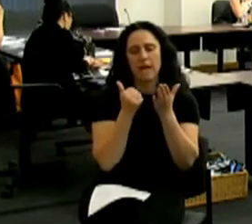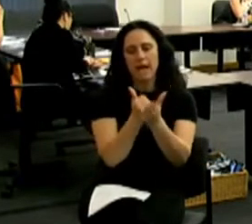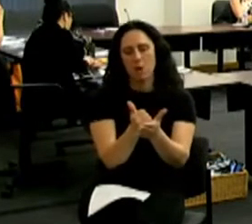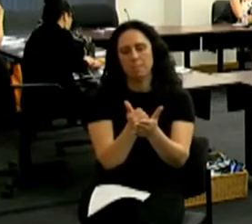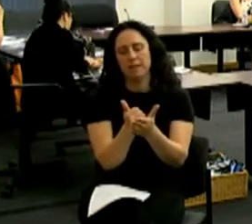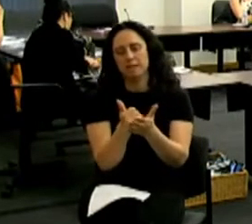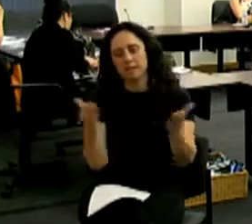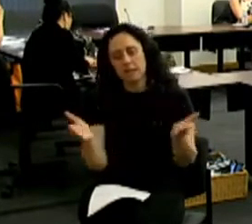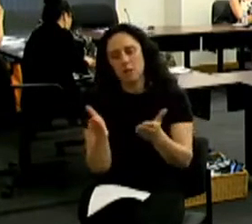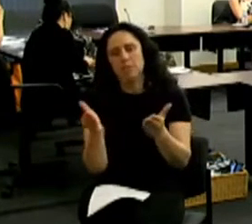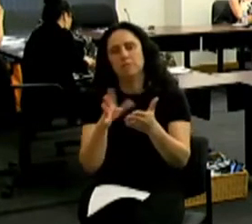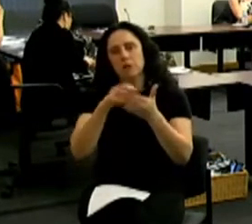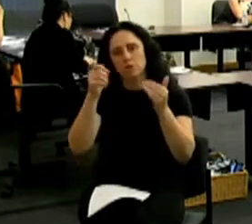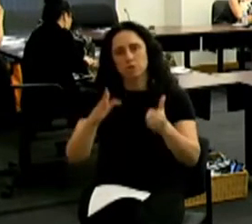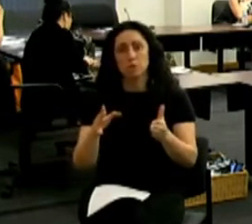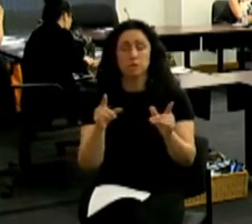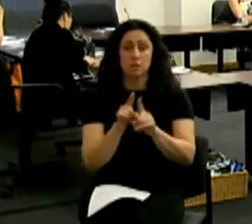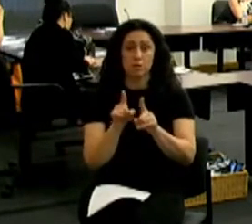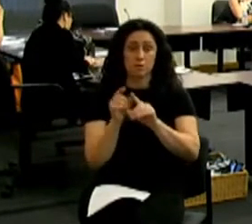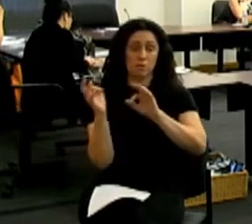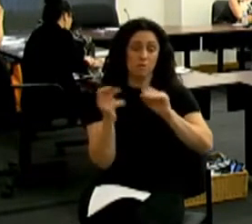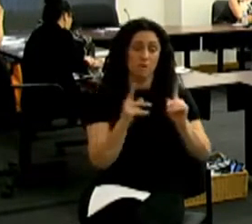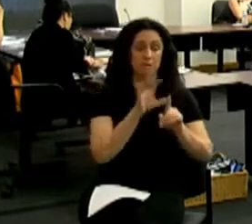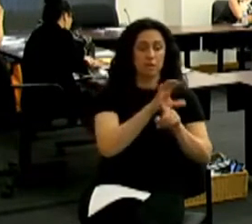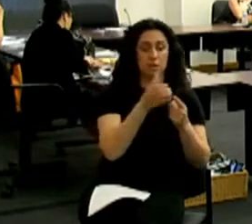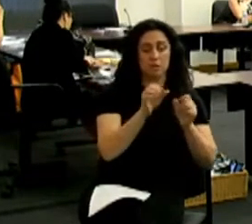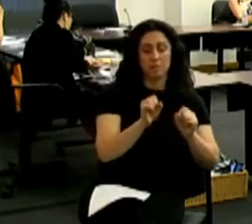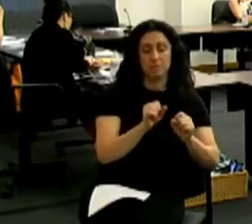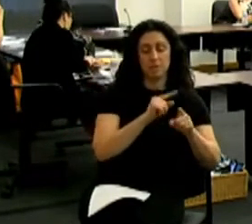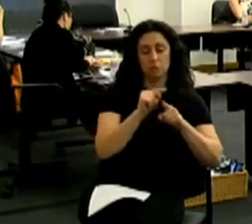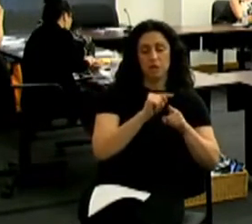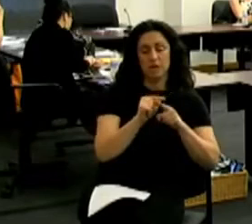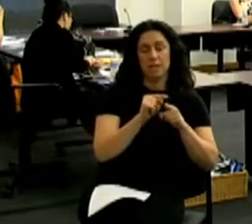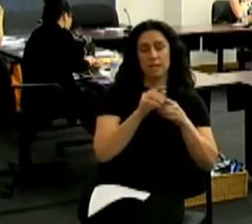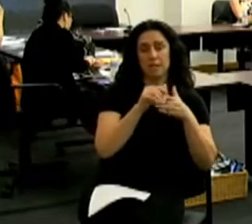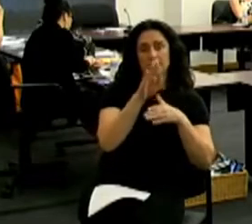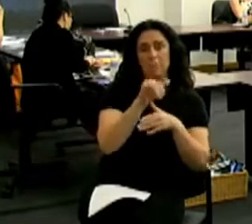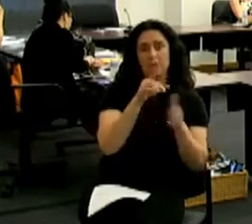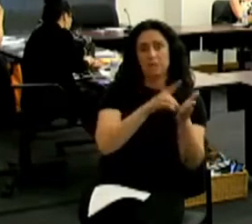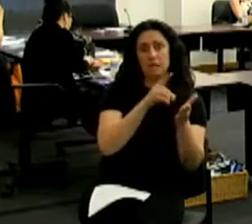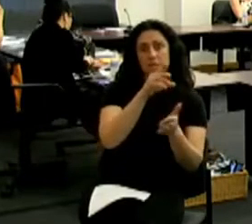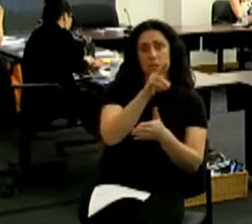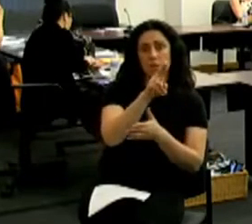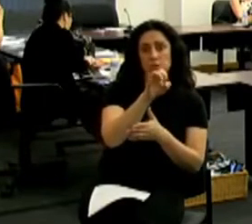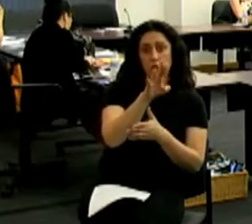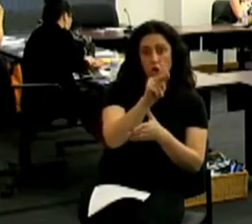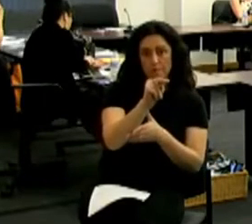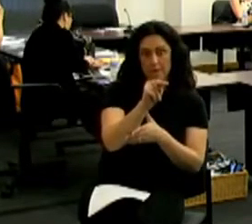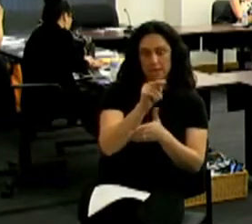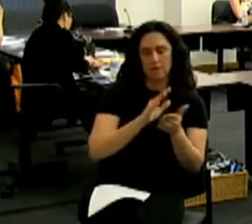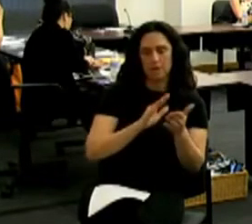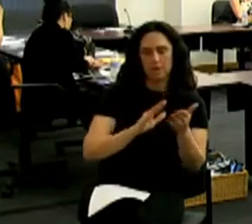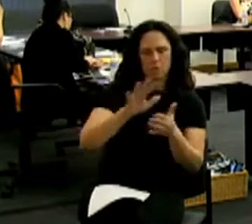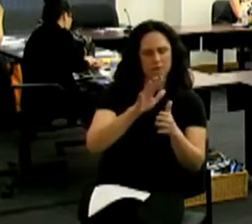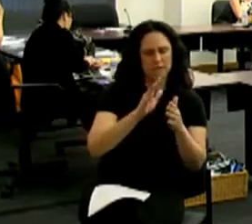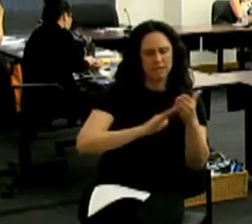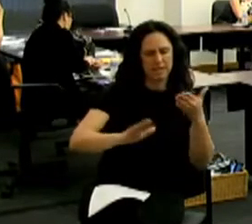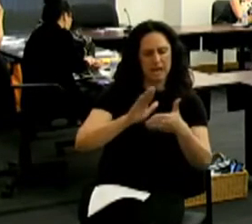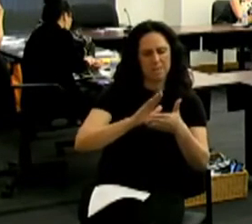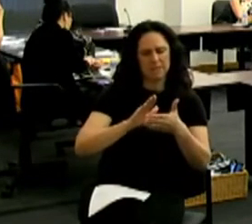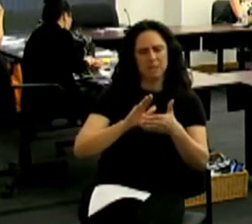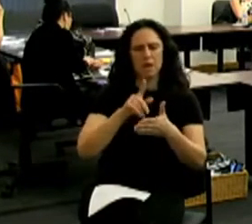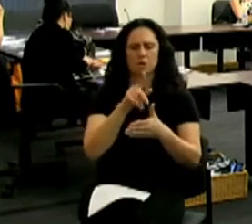students. And I reference back to our cultural competency training led by Dr. Irvin and her team across the campus, and that I believe we're